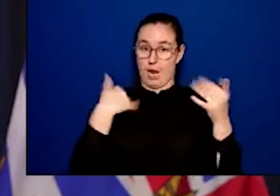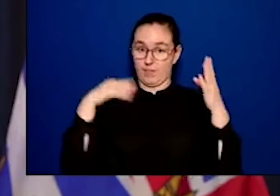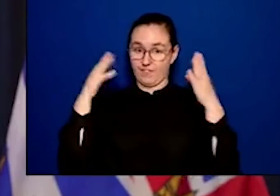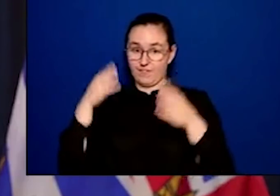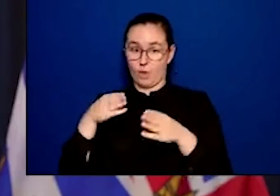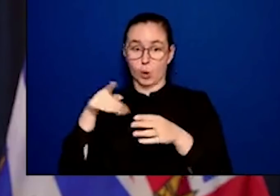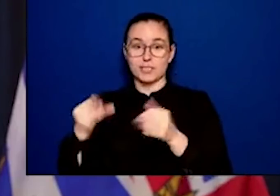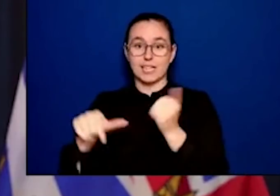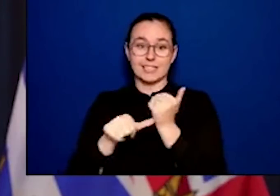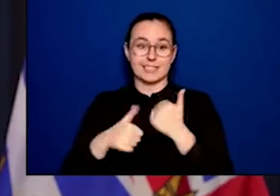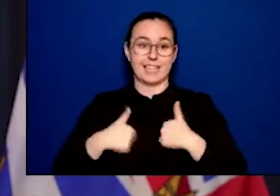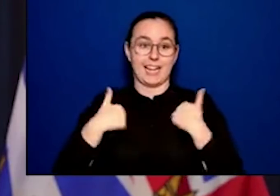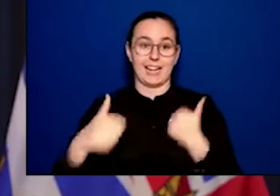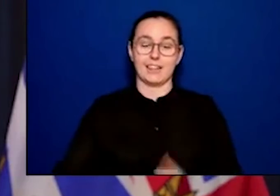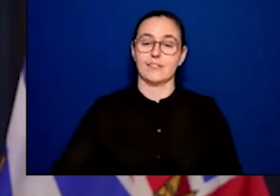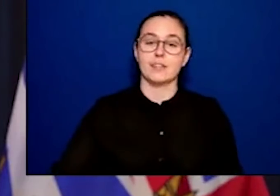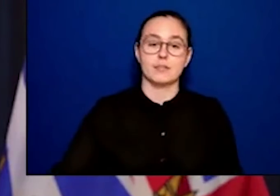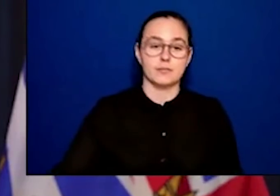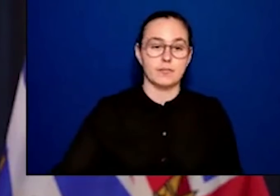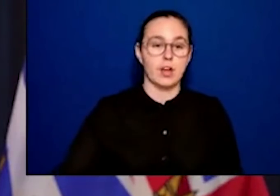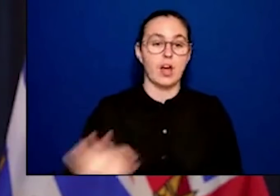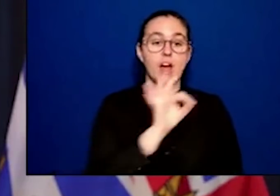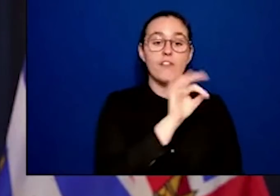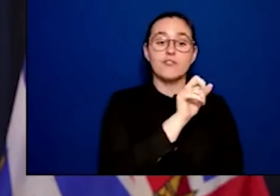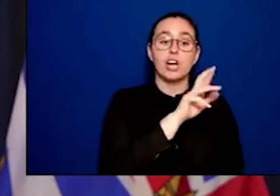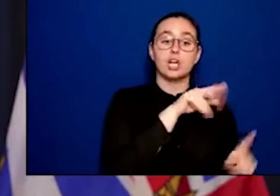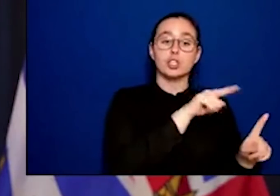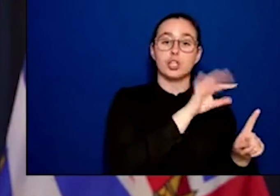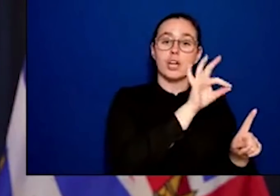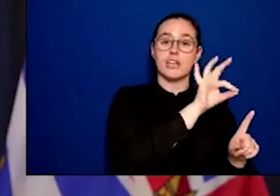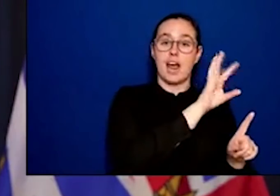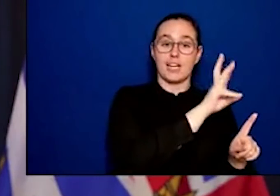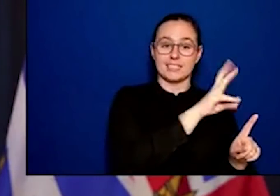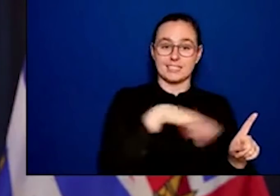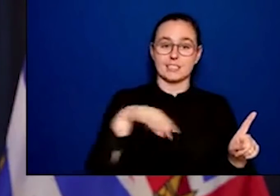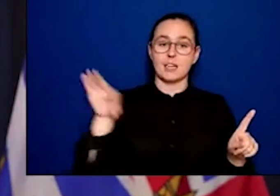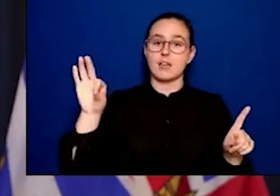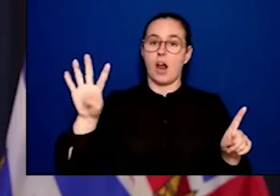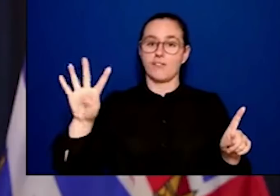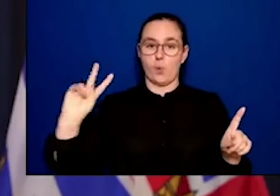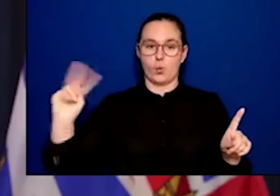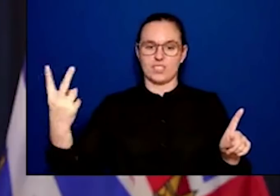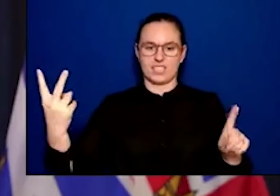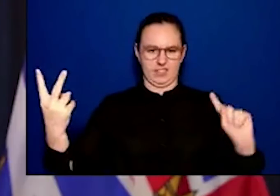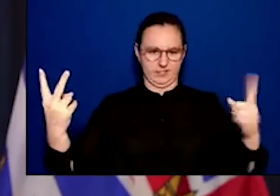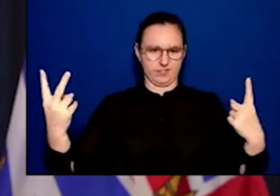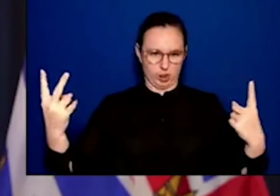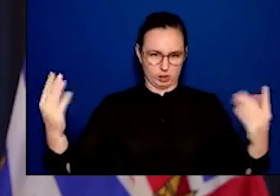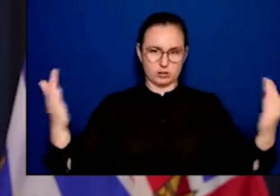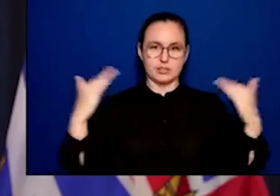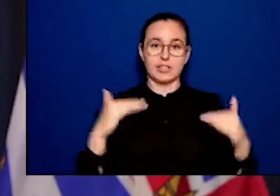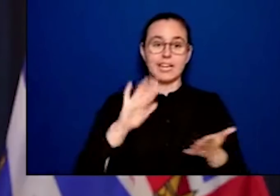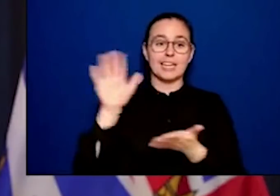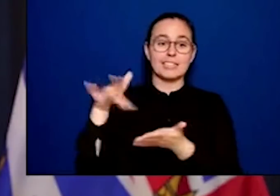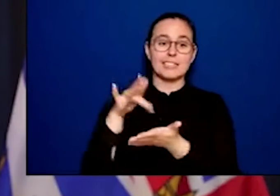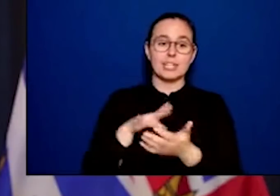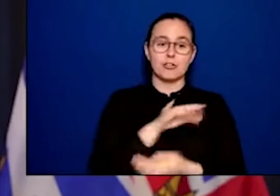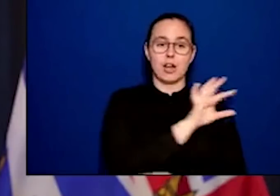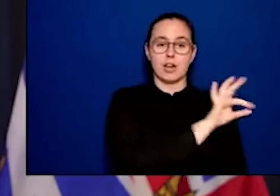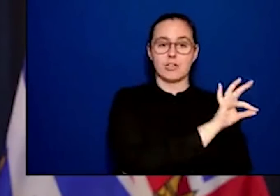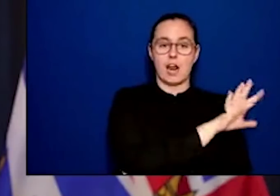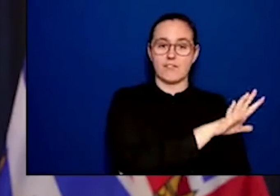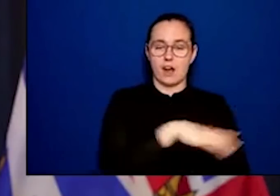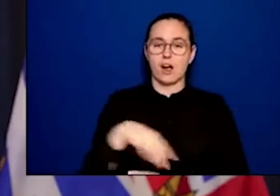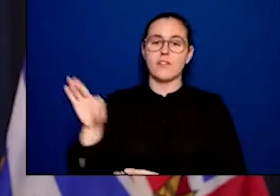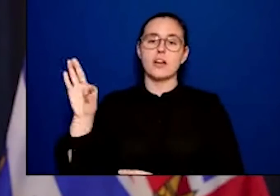dose, 94% second. In Interior, 95% first dose, 90% second. In Vancouver Coastal, 99%